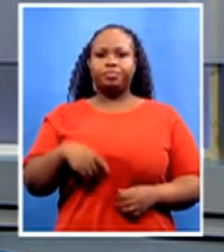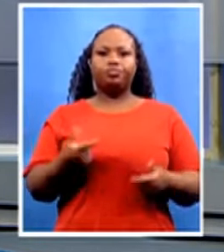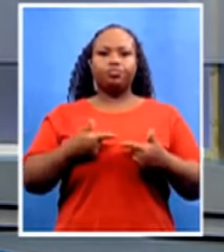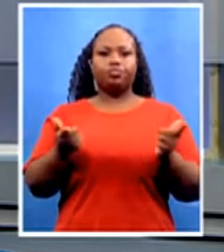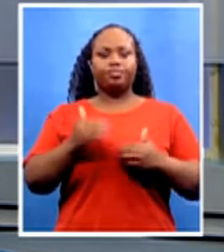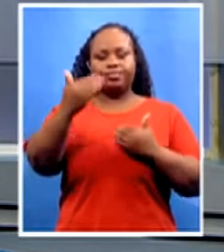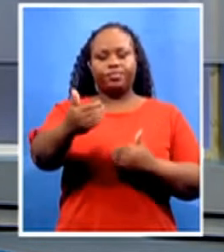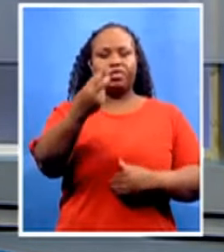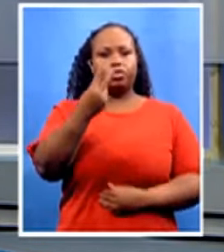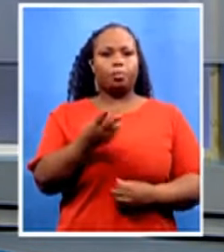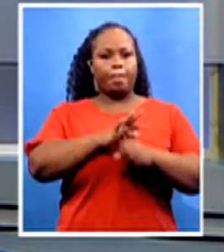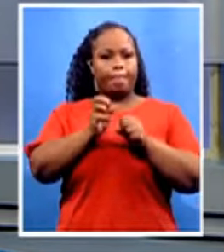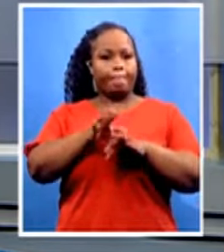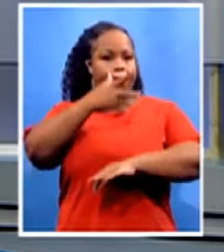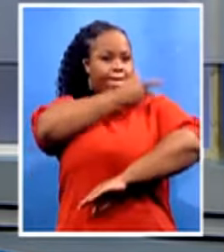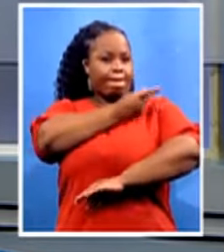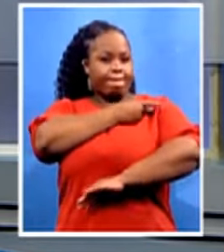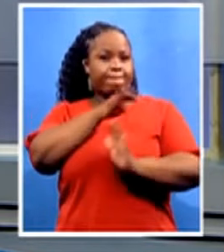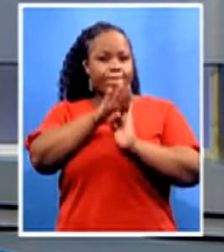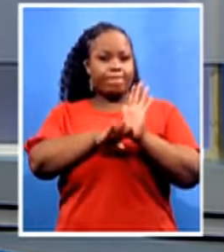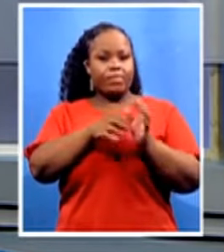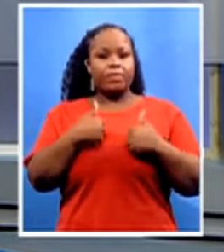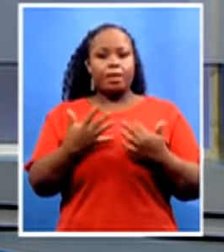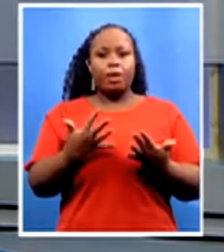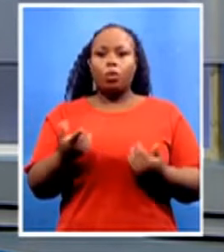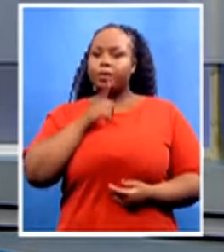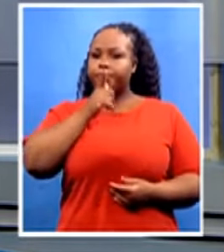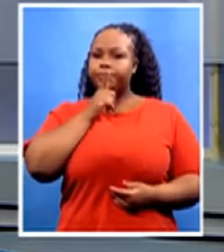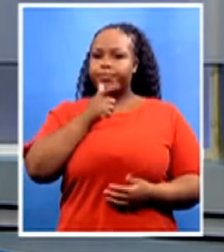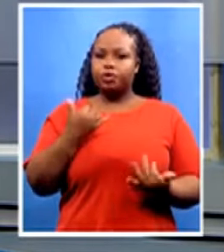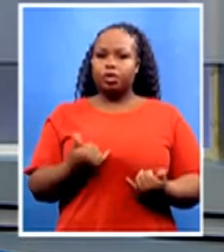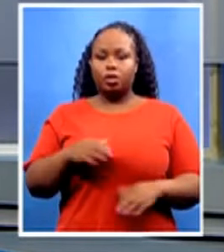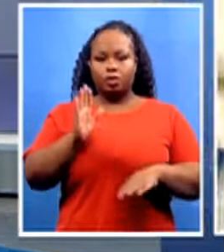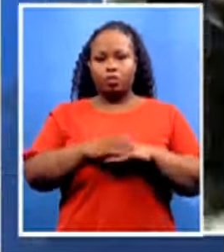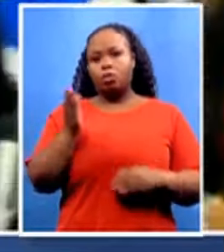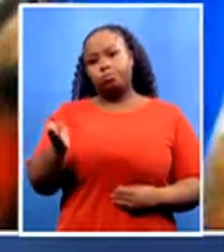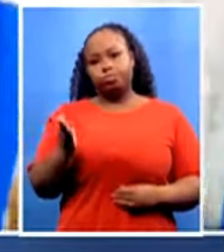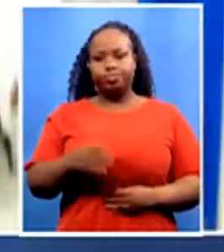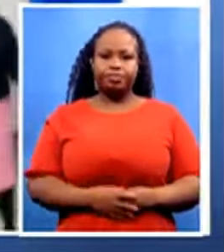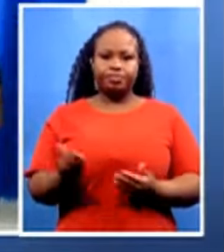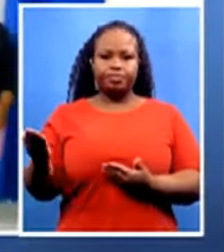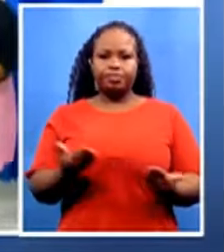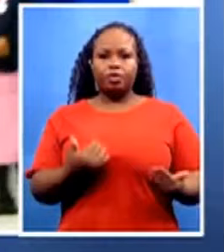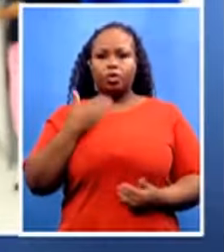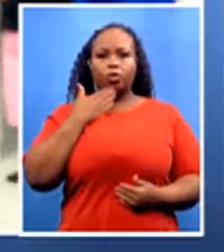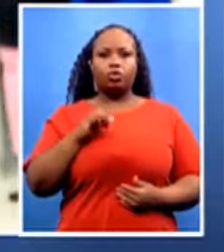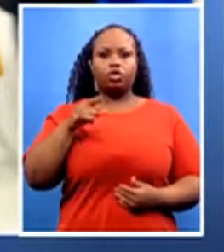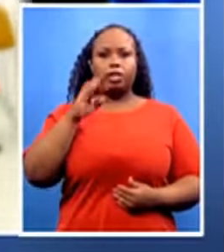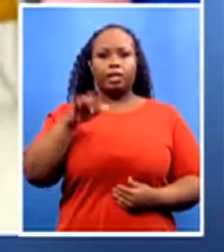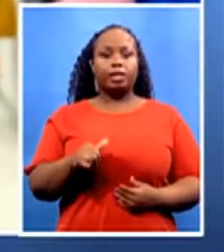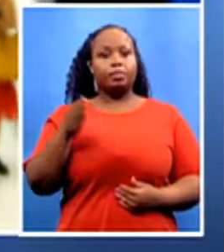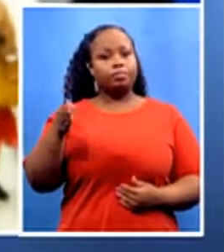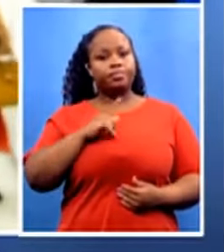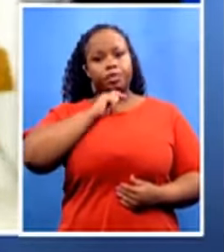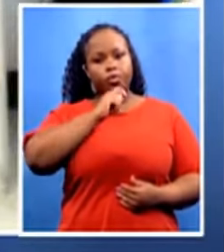vaccination program in Pietermaritzburg today. For more on that story, let's welcome back Jayed-Leigh Paulse. A very good morning to you once again, Jayed-Leigh. What's